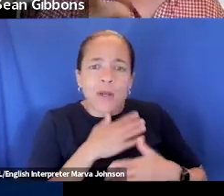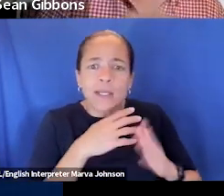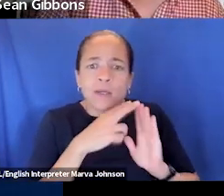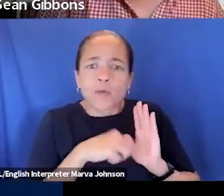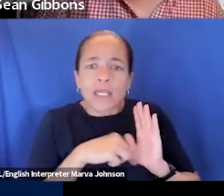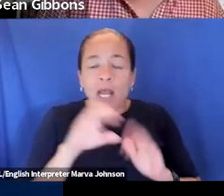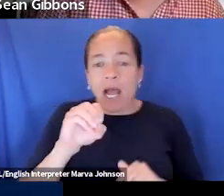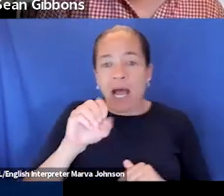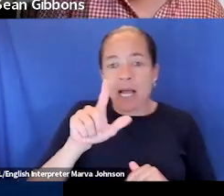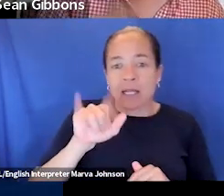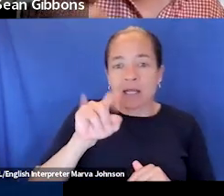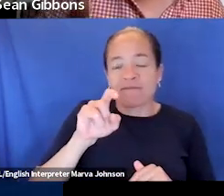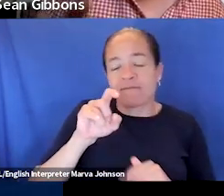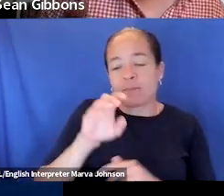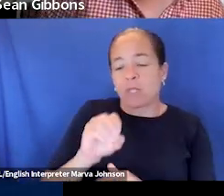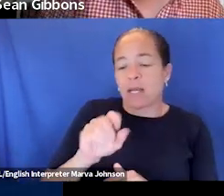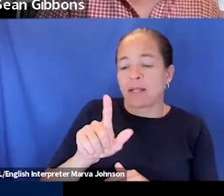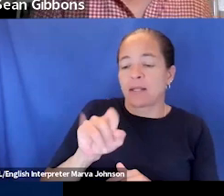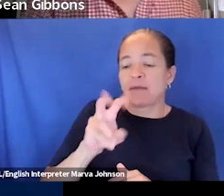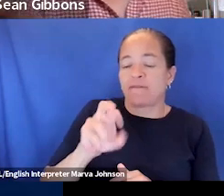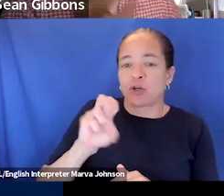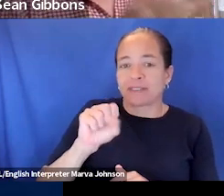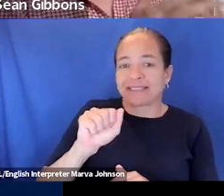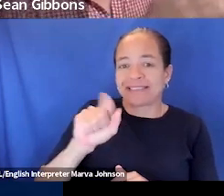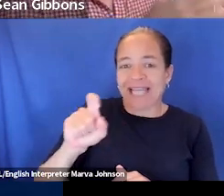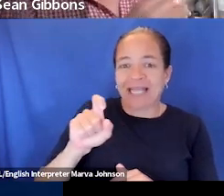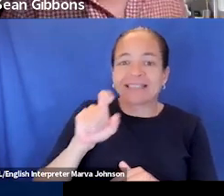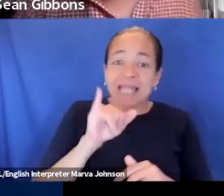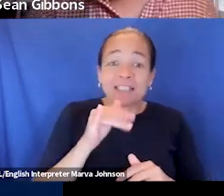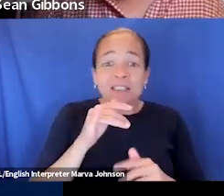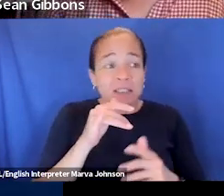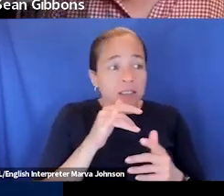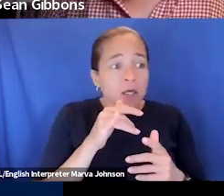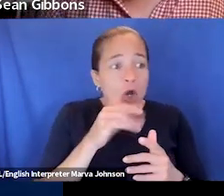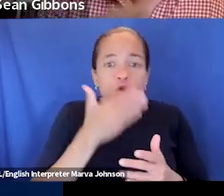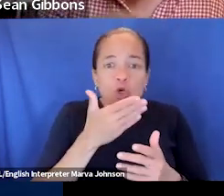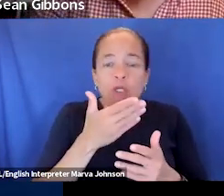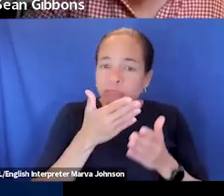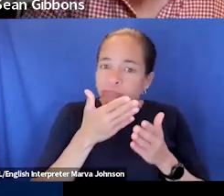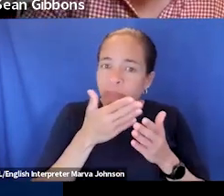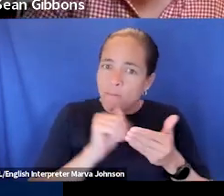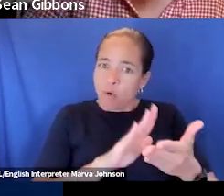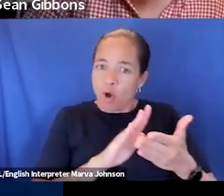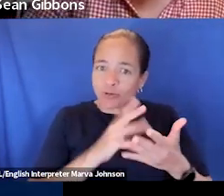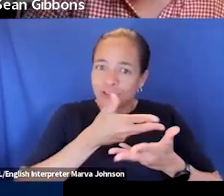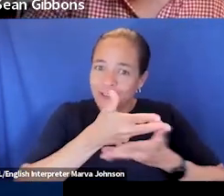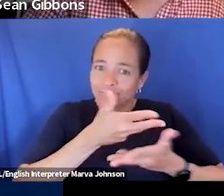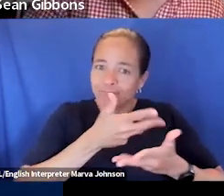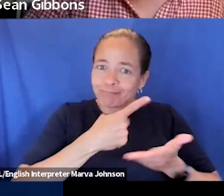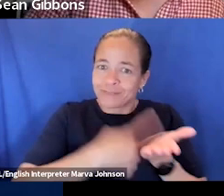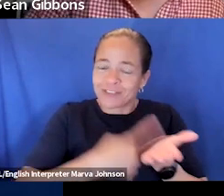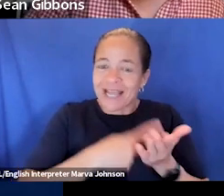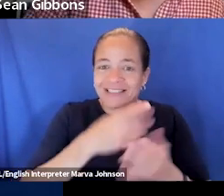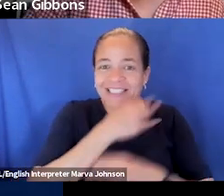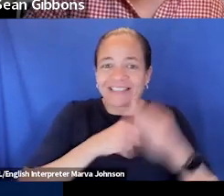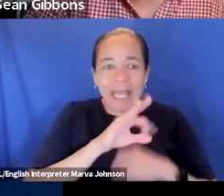It's a great way to start a conversation. Rather than talking at people, find a way to talk with them when you're focusing on something like a book. So highly recommend that. It's a winning strategy